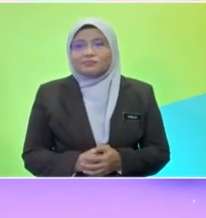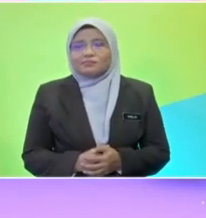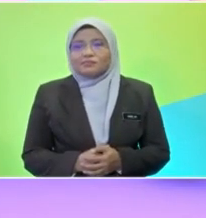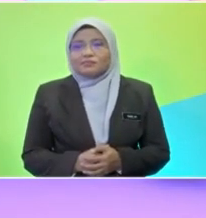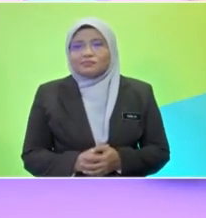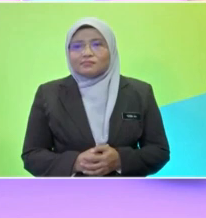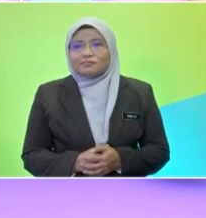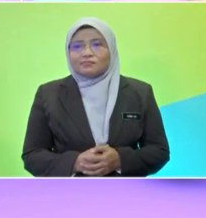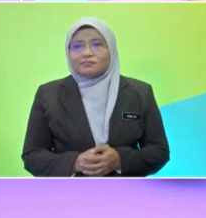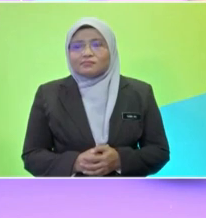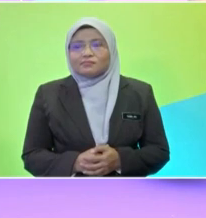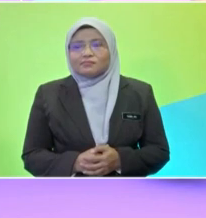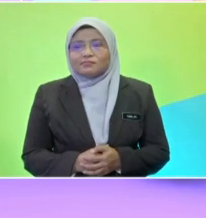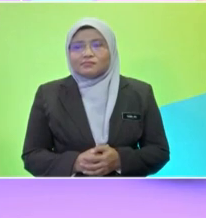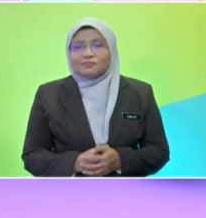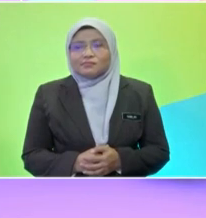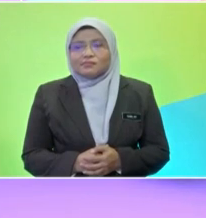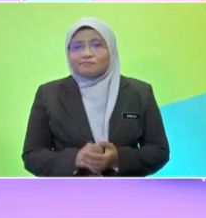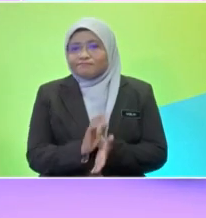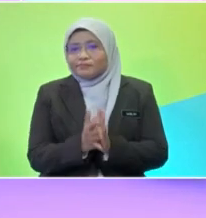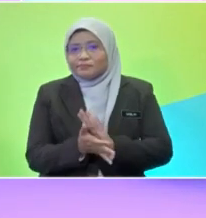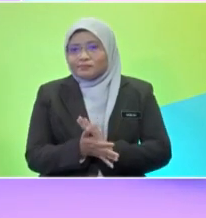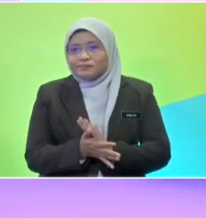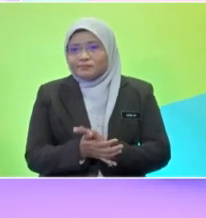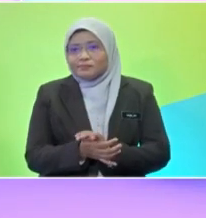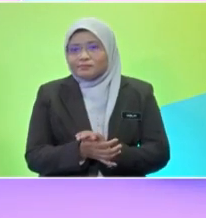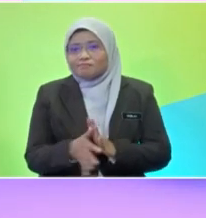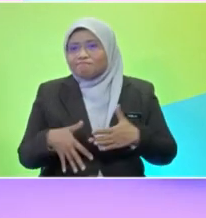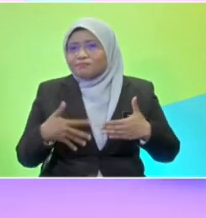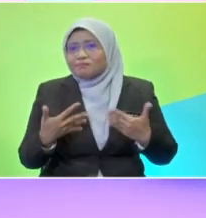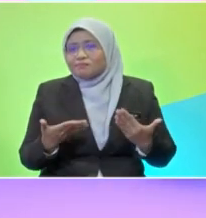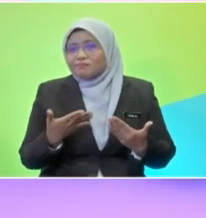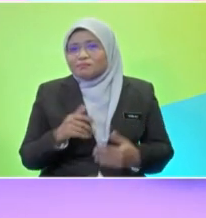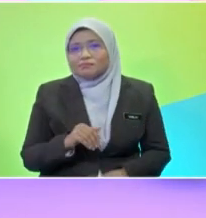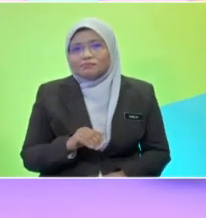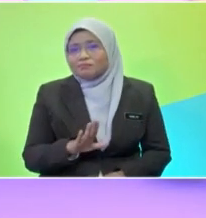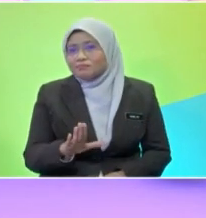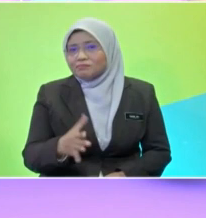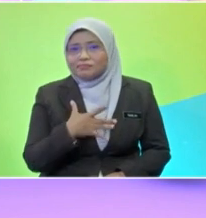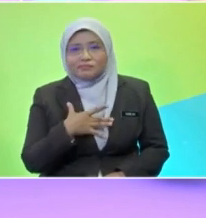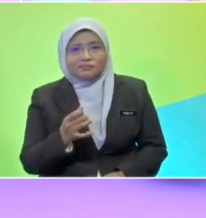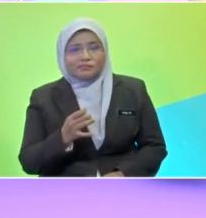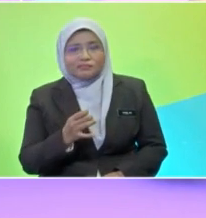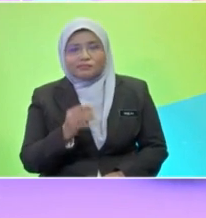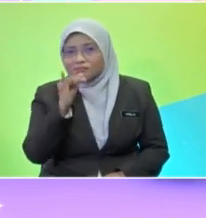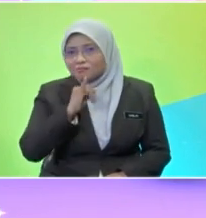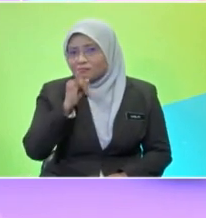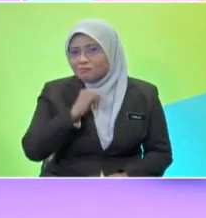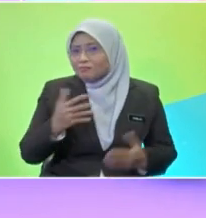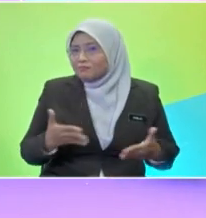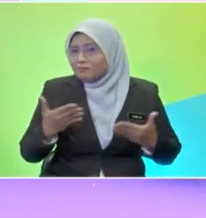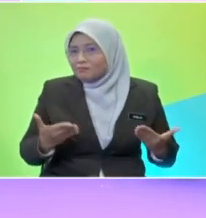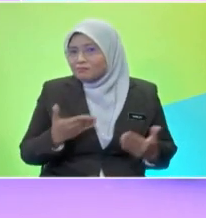Adele, maybe famous, not Taylor Swift, Adele. So, how did your favorite singer motivates you to become a singer? Maybe